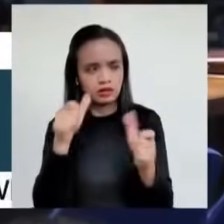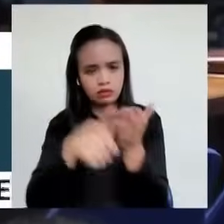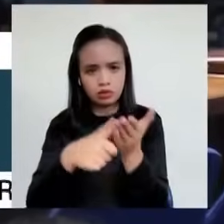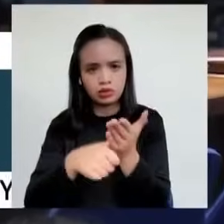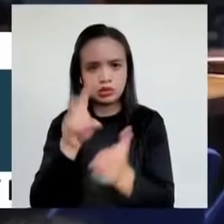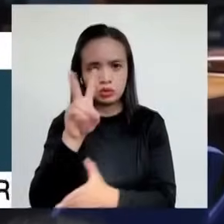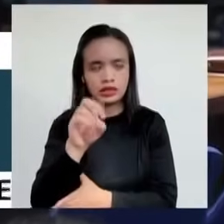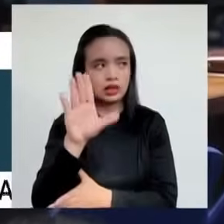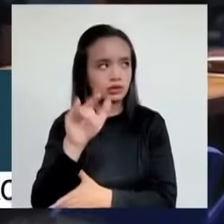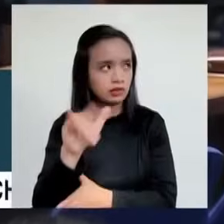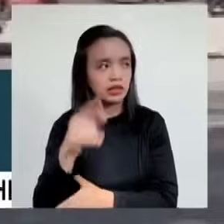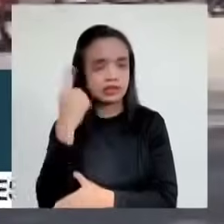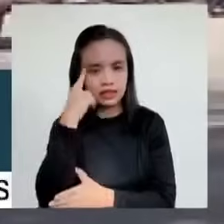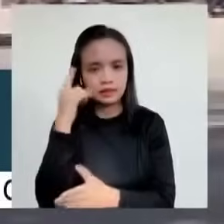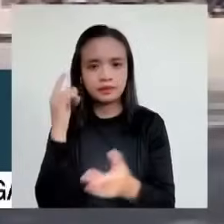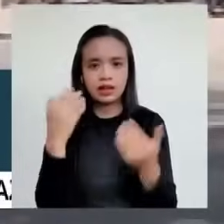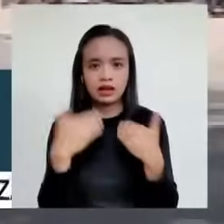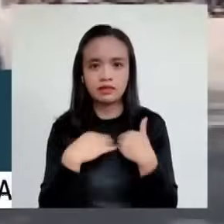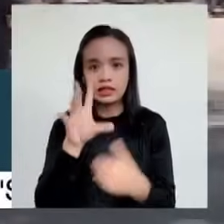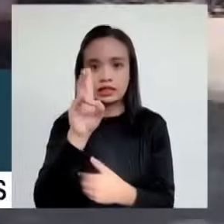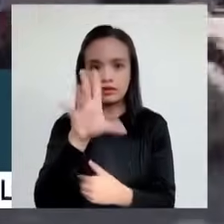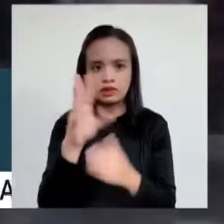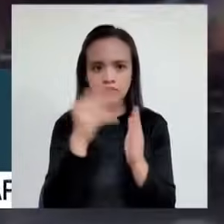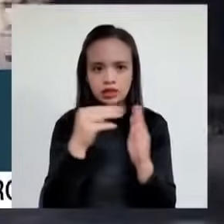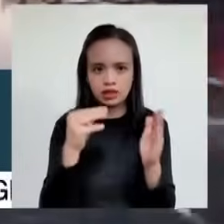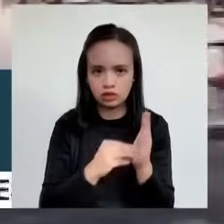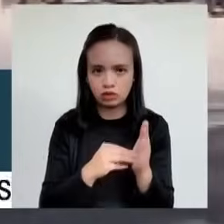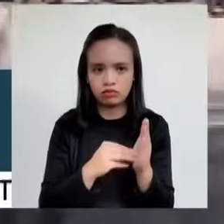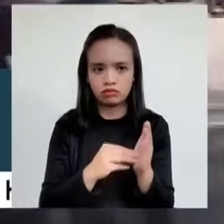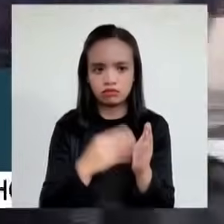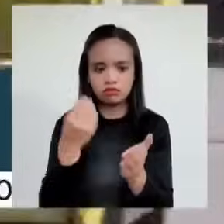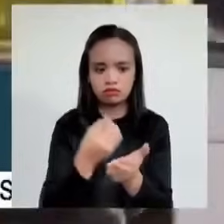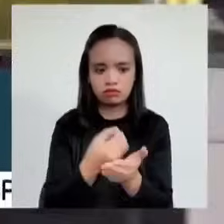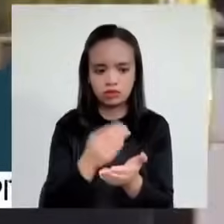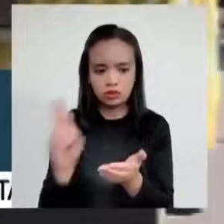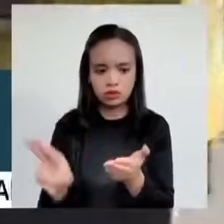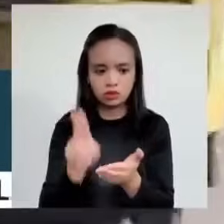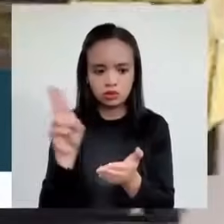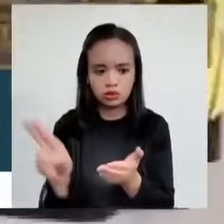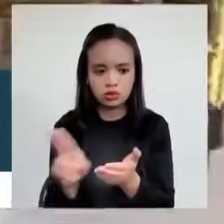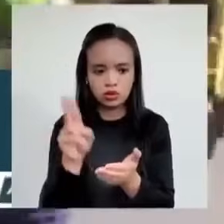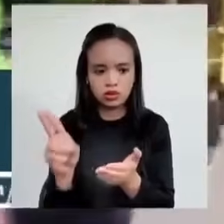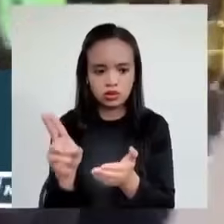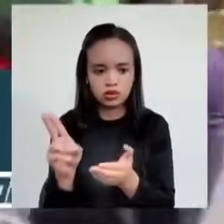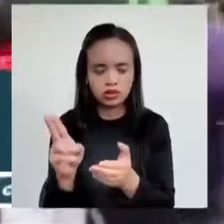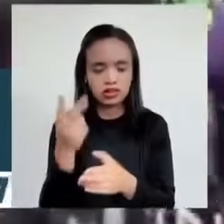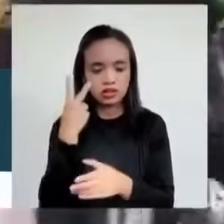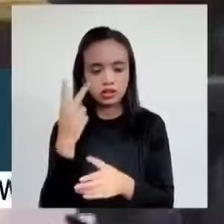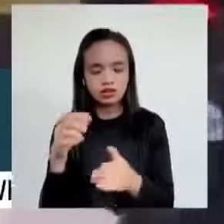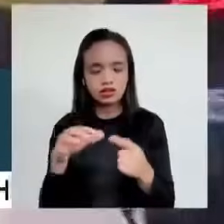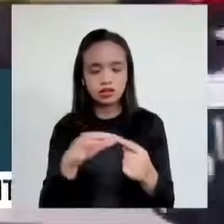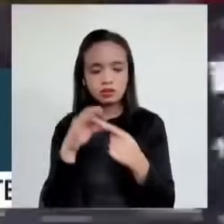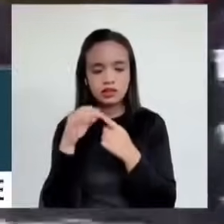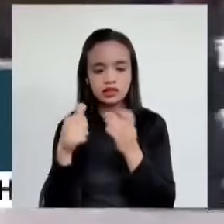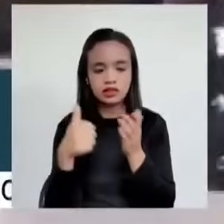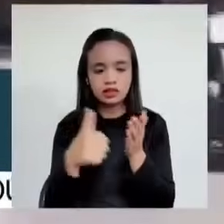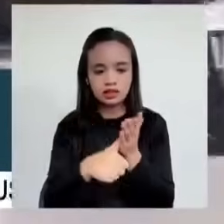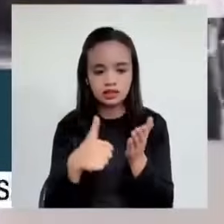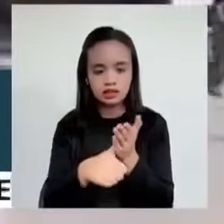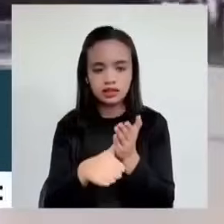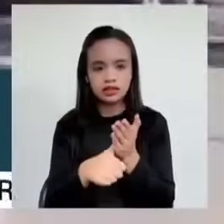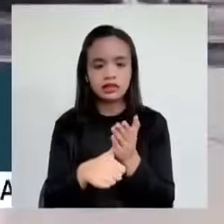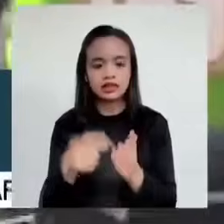of it, we're going to spend 75 million pesos just to conduct the special election in the district. And then here